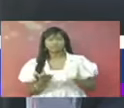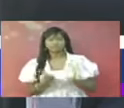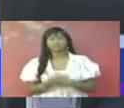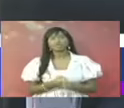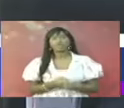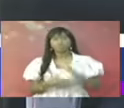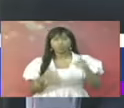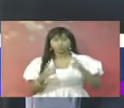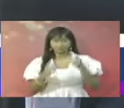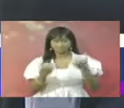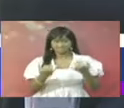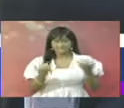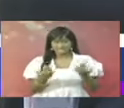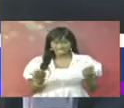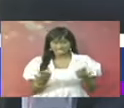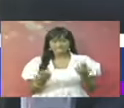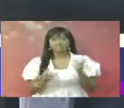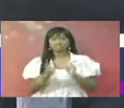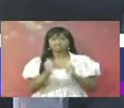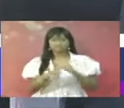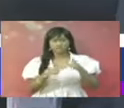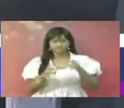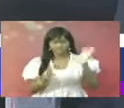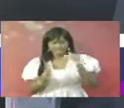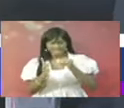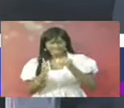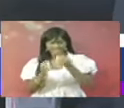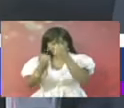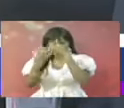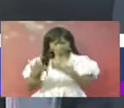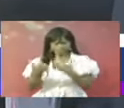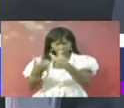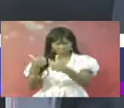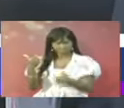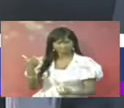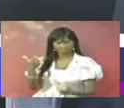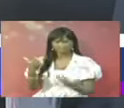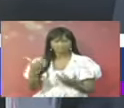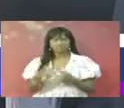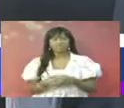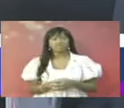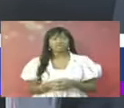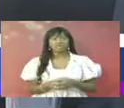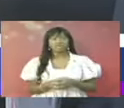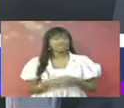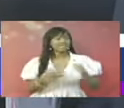form is being taken down. Now, it also doesn't really